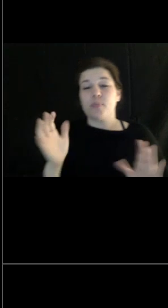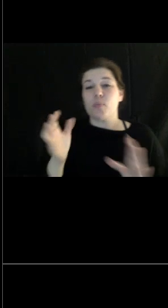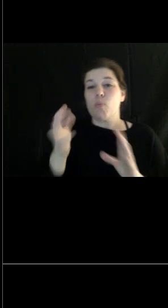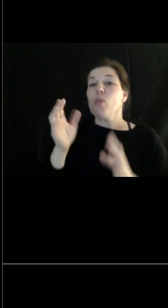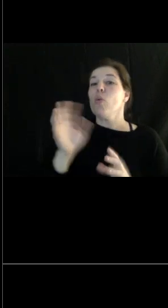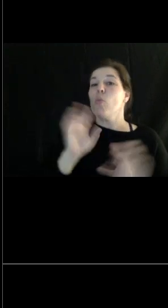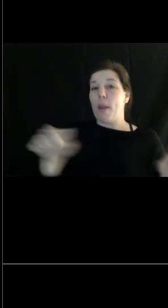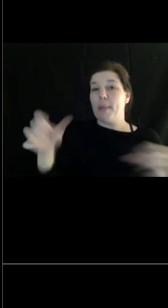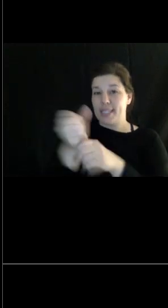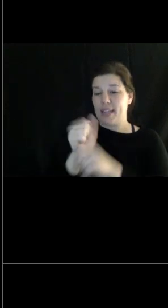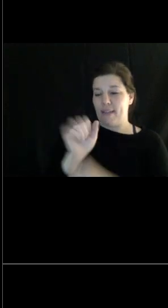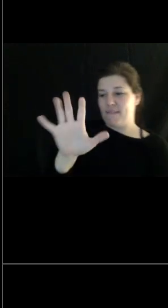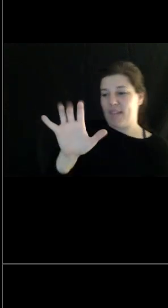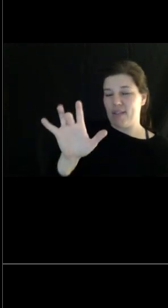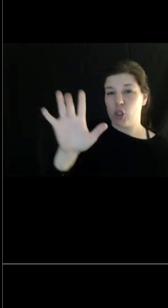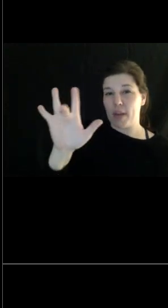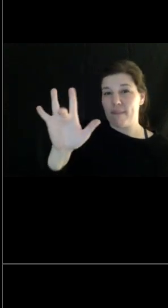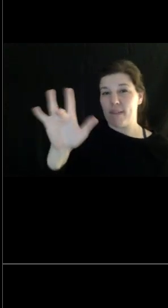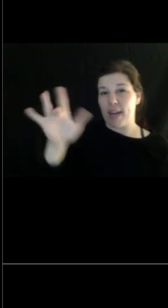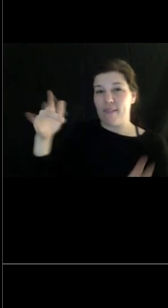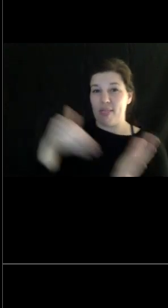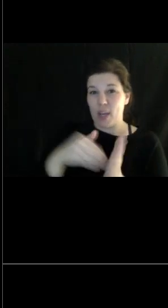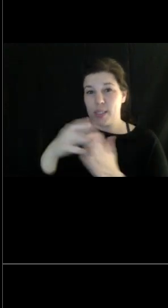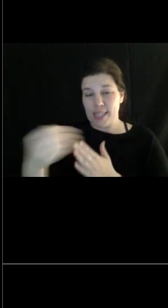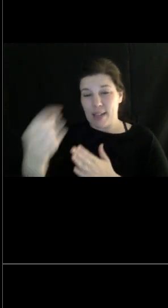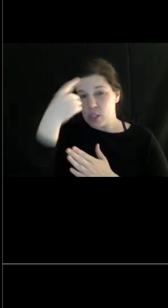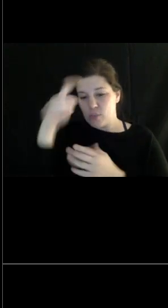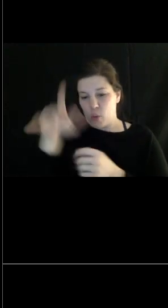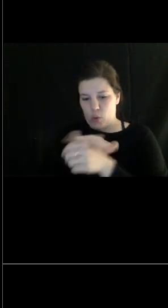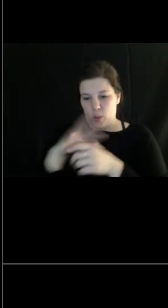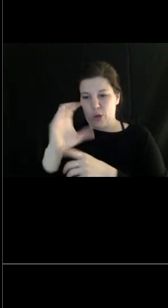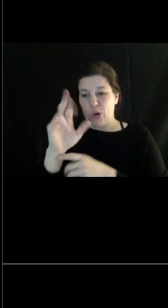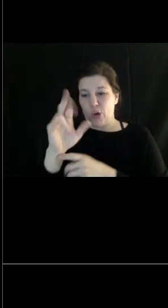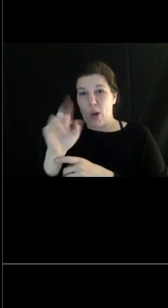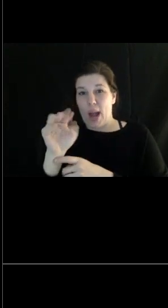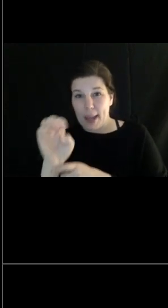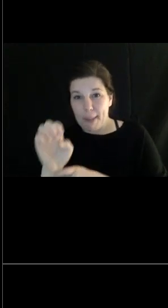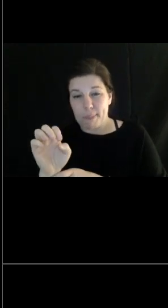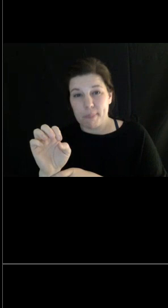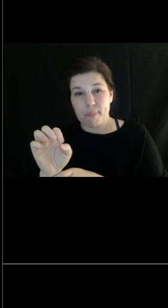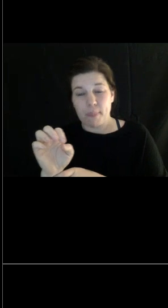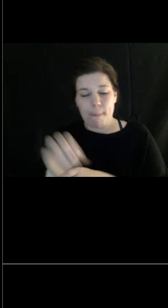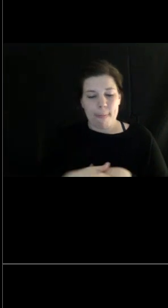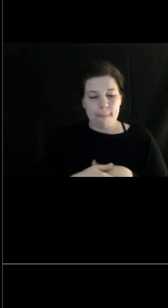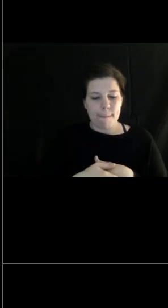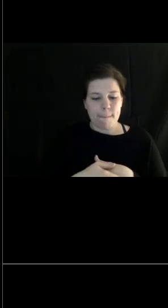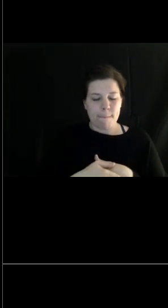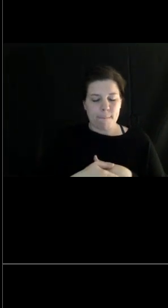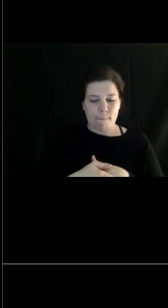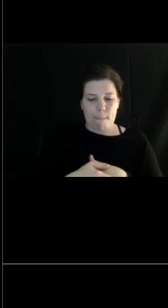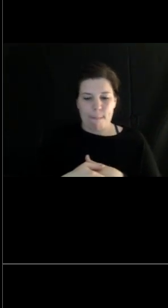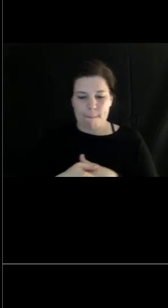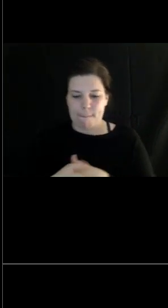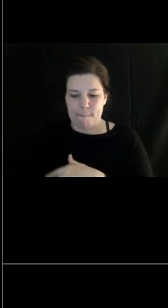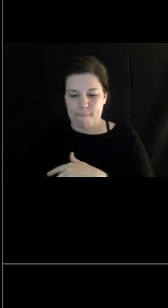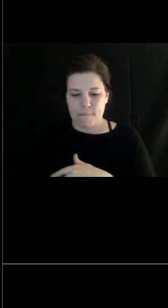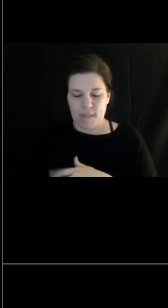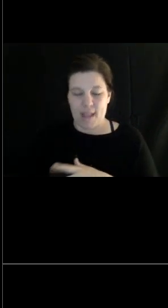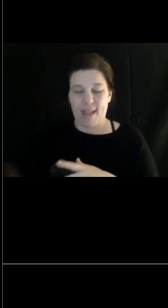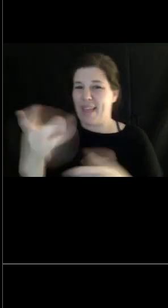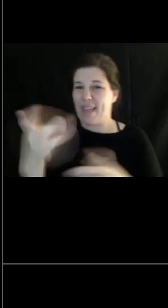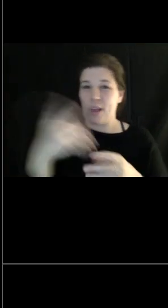$525,000 for the Regional Crime Prevention Strategy, which is a comprehensive program for implementing standardized security layers, including cameras,